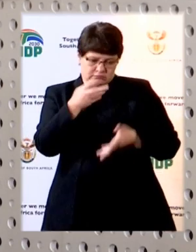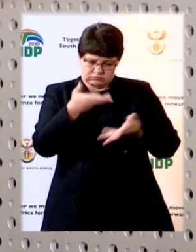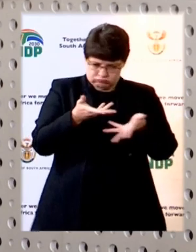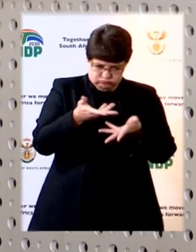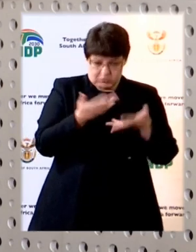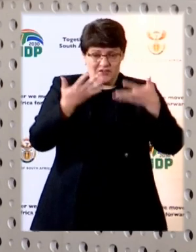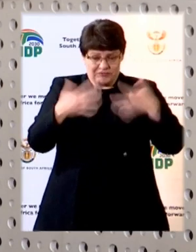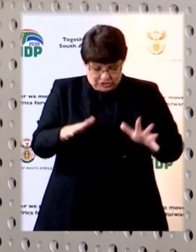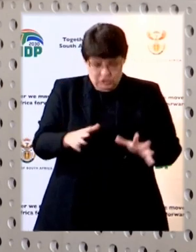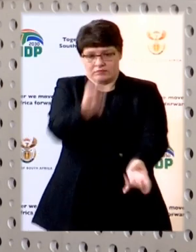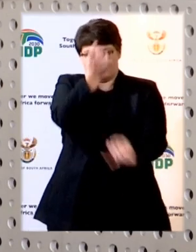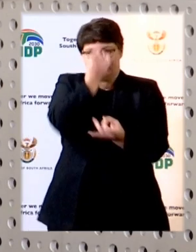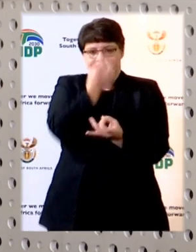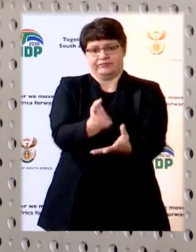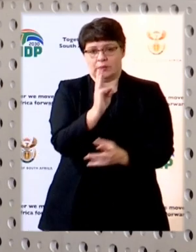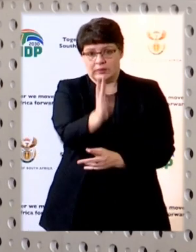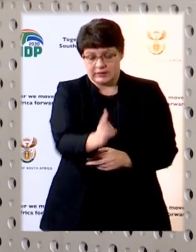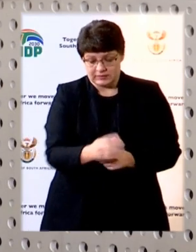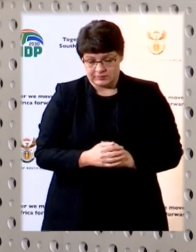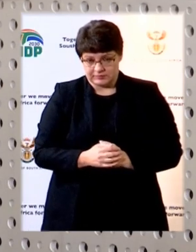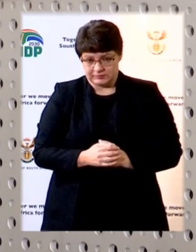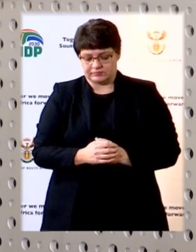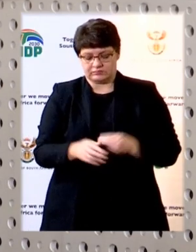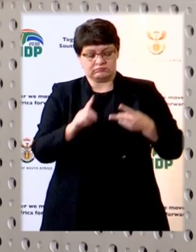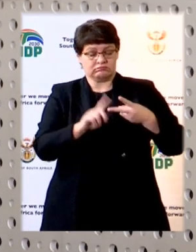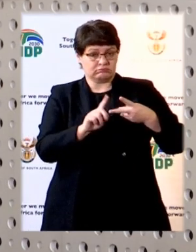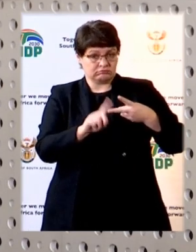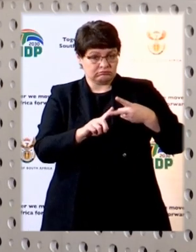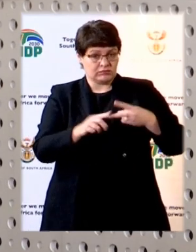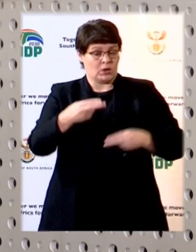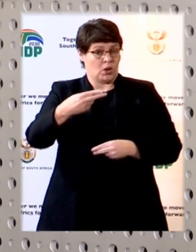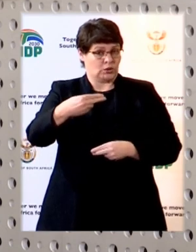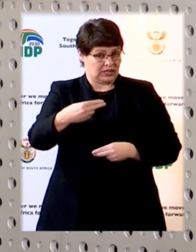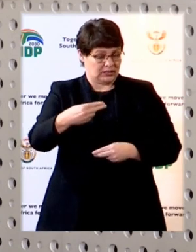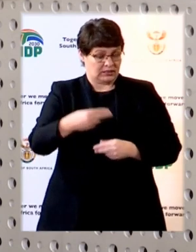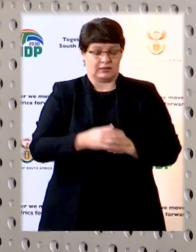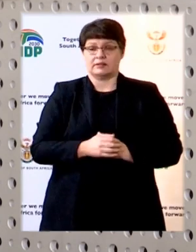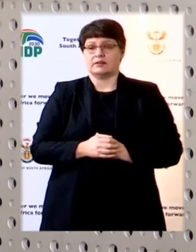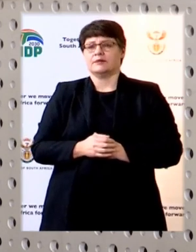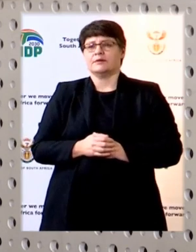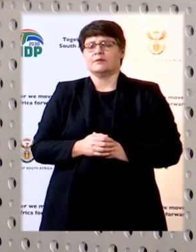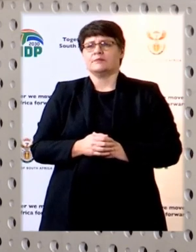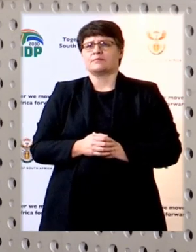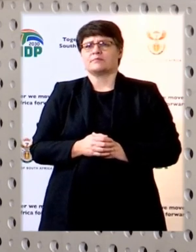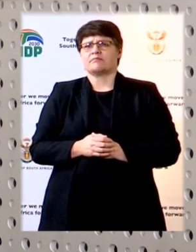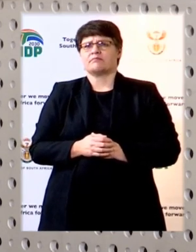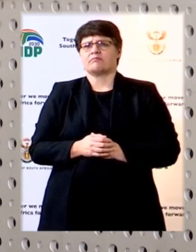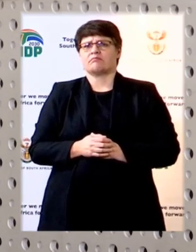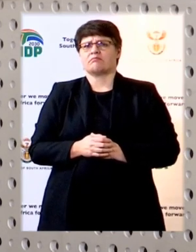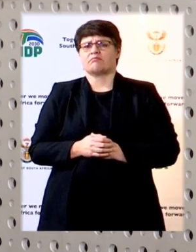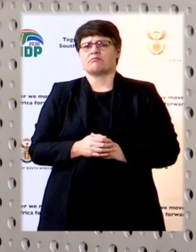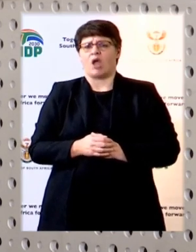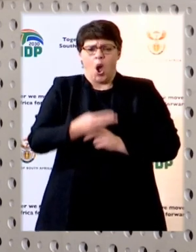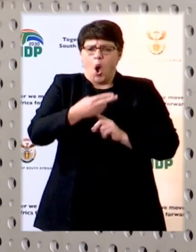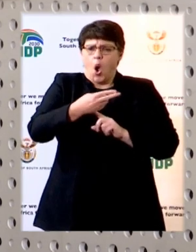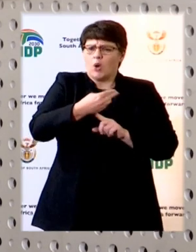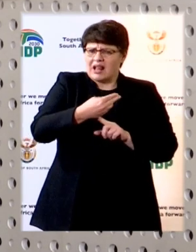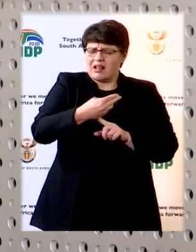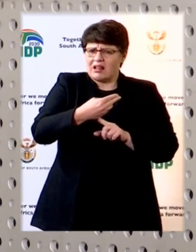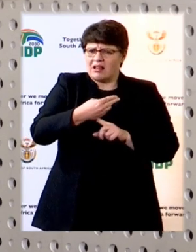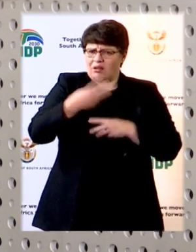will be done. Coming to the issue of hotels, I want to indicate that no hotel